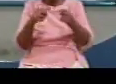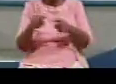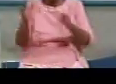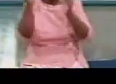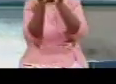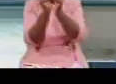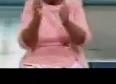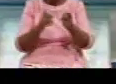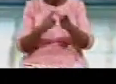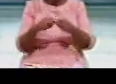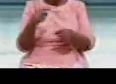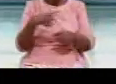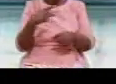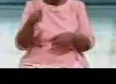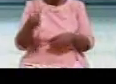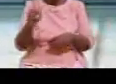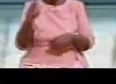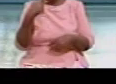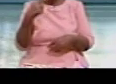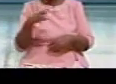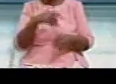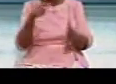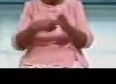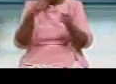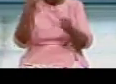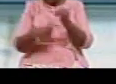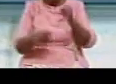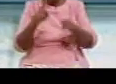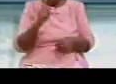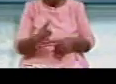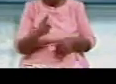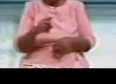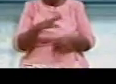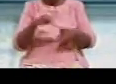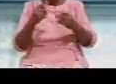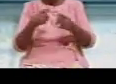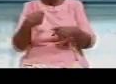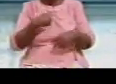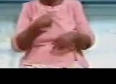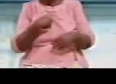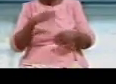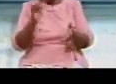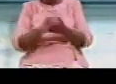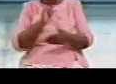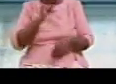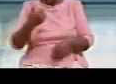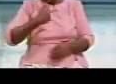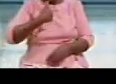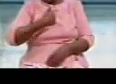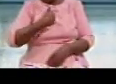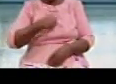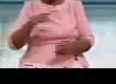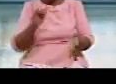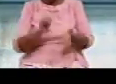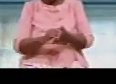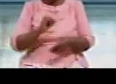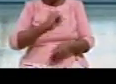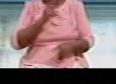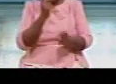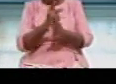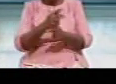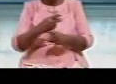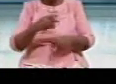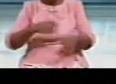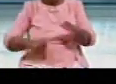he said, this last one living with me all the time, that's myself. He said, but I keep under my body